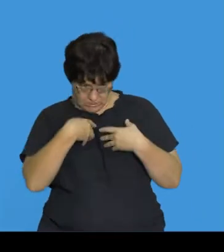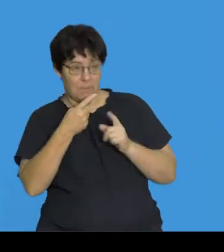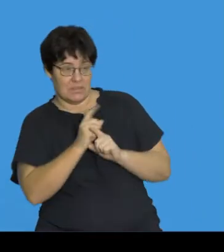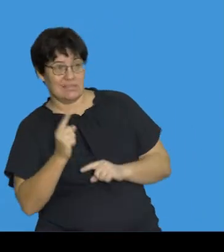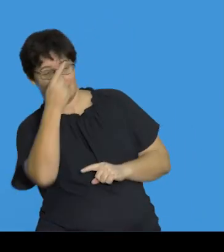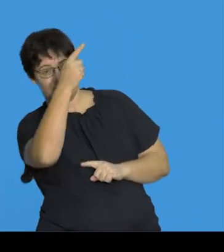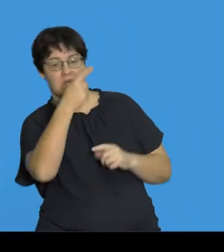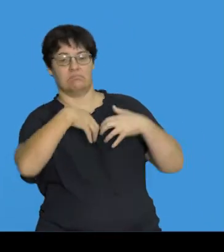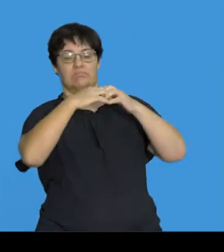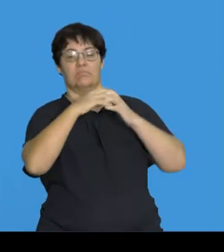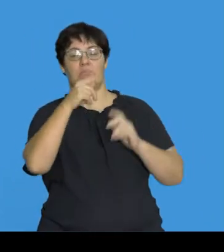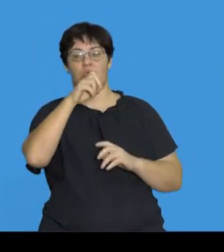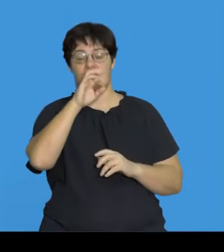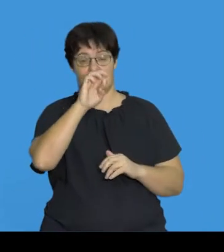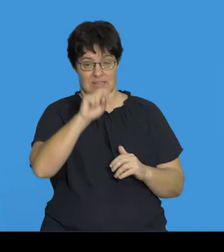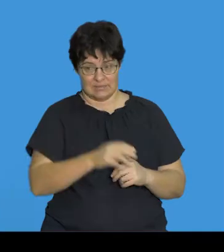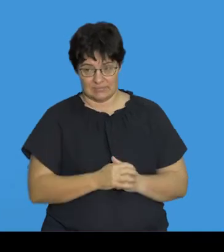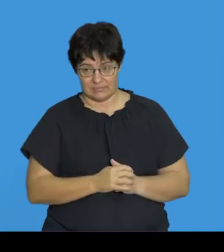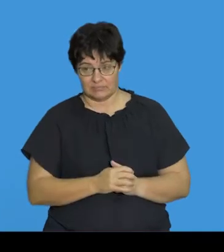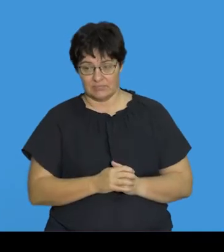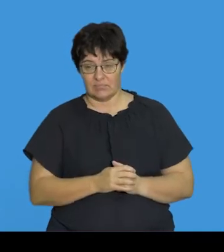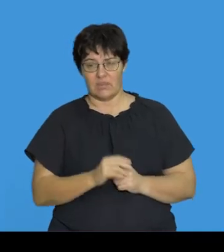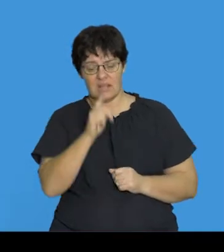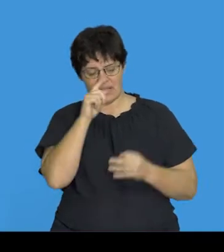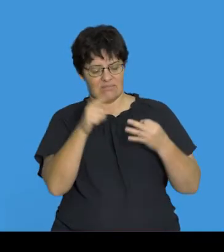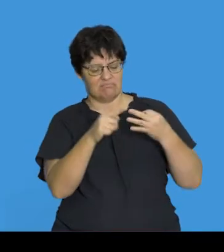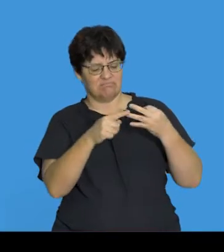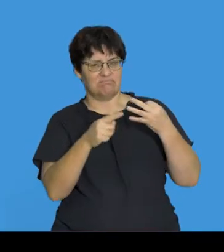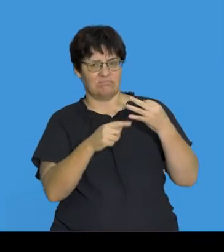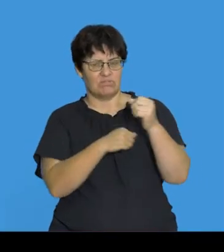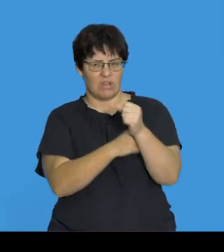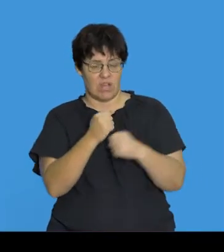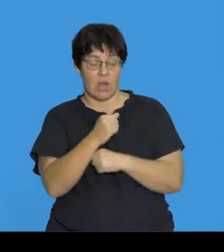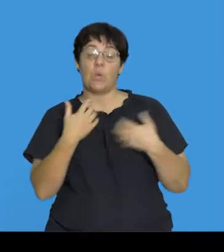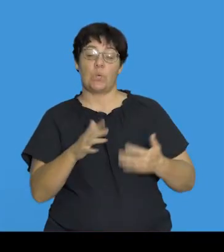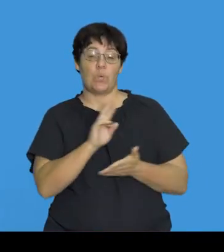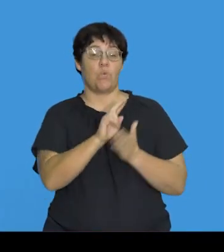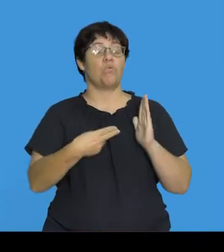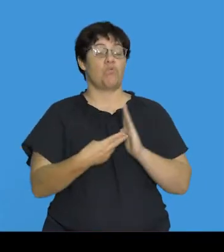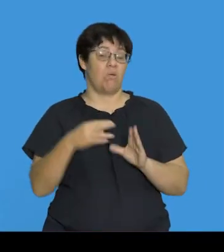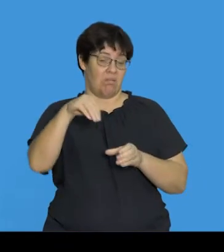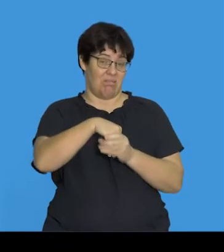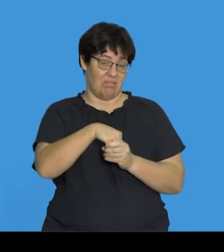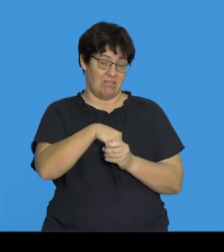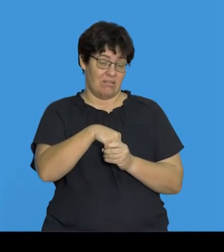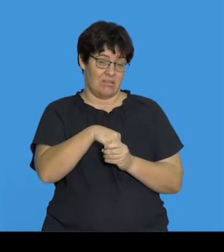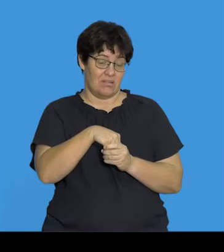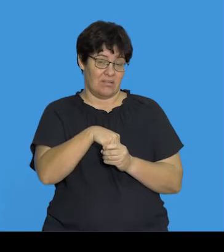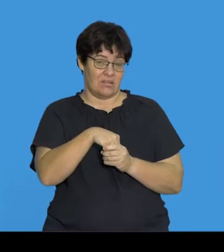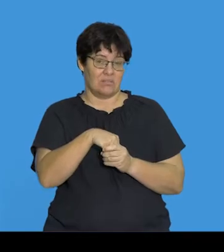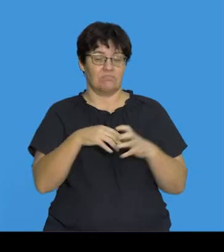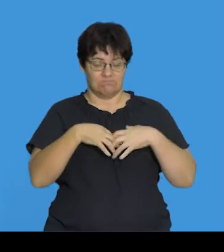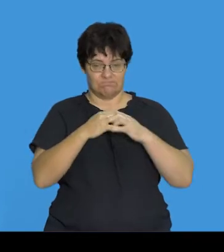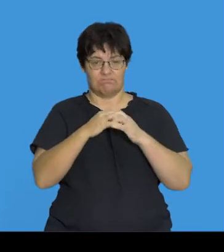indicated here with a little green structure. So when we look at these three structures, they play a very important role in putting